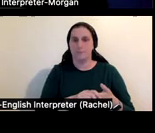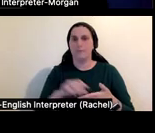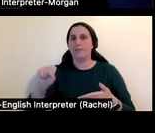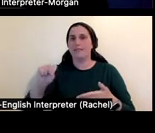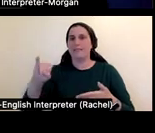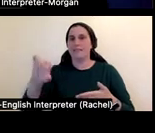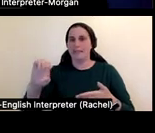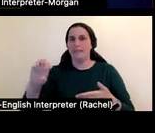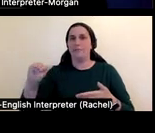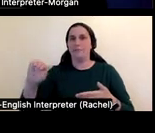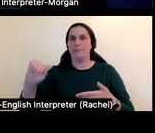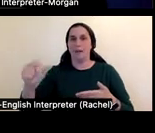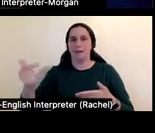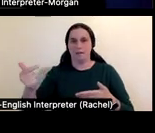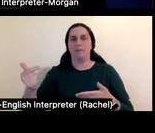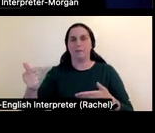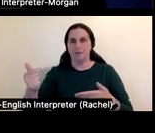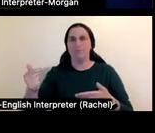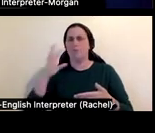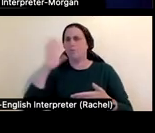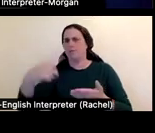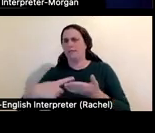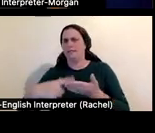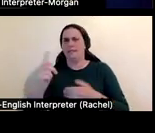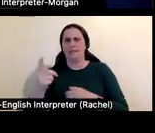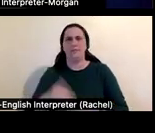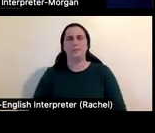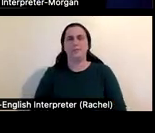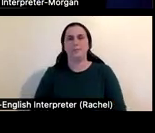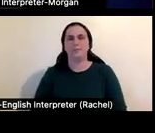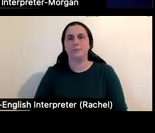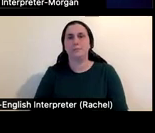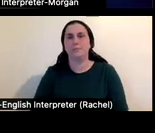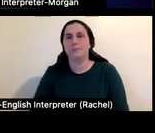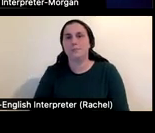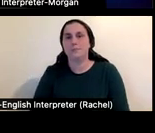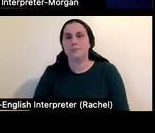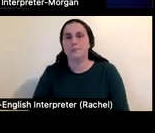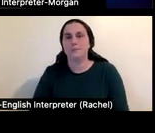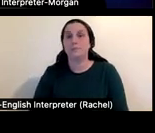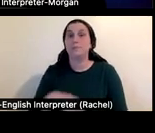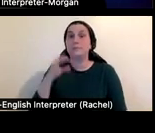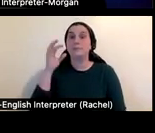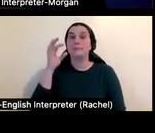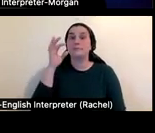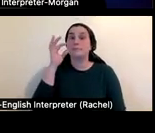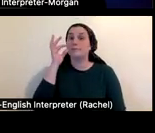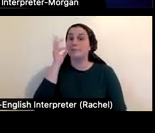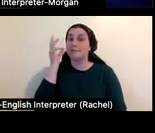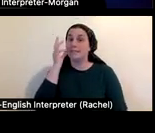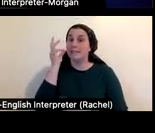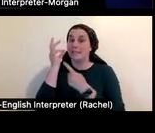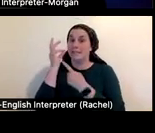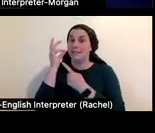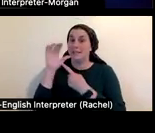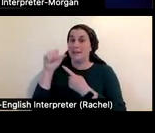to do that. We're going to do that in a little bit. What was the cat? Die Katze. Yeah, let's